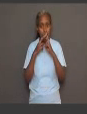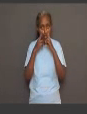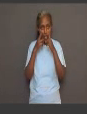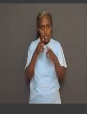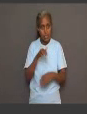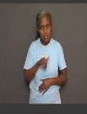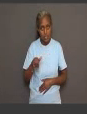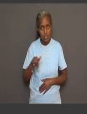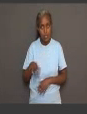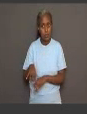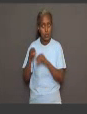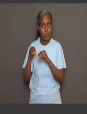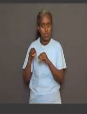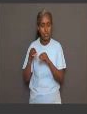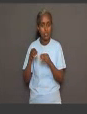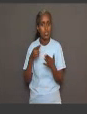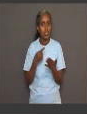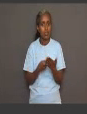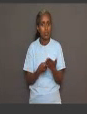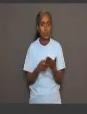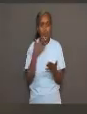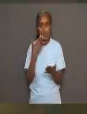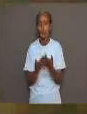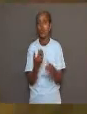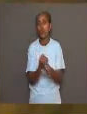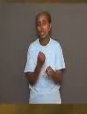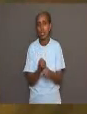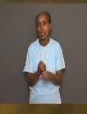answers, students? If so, well done.